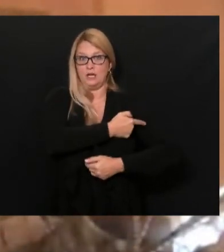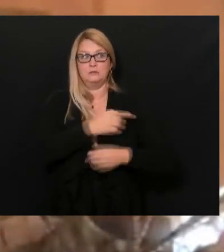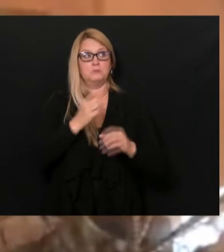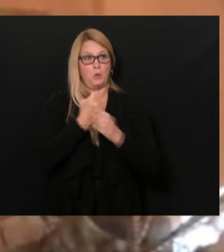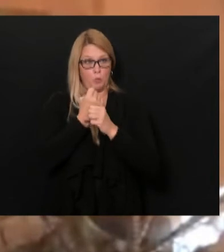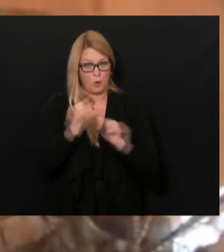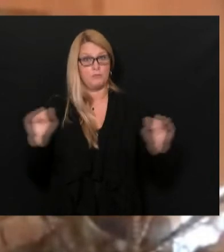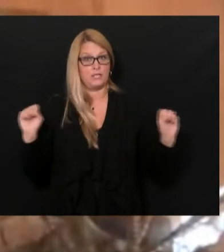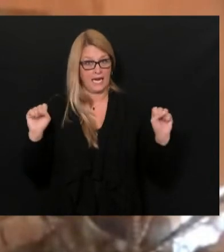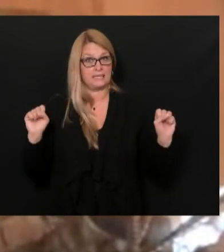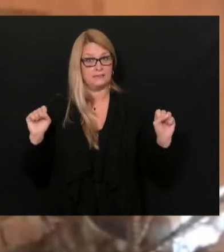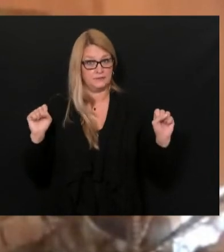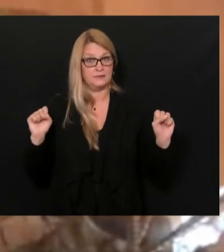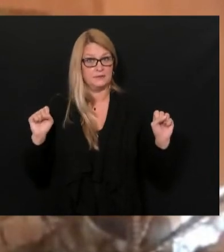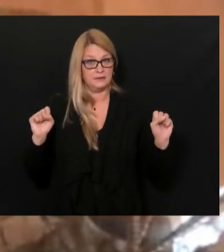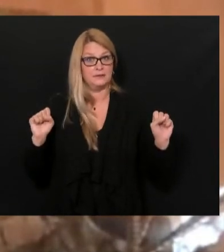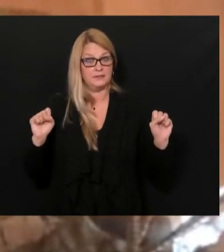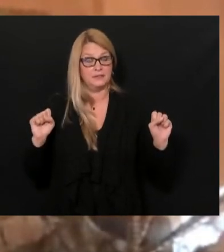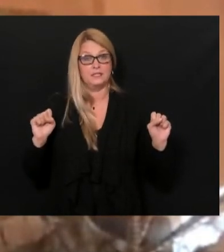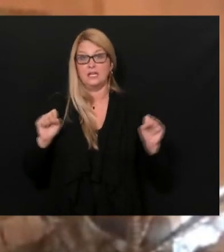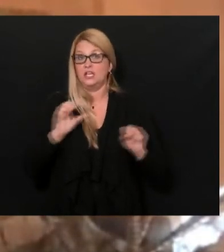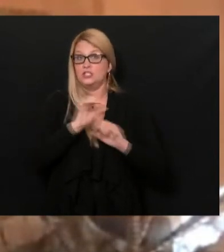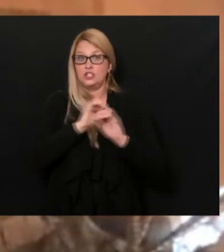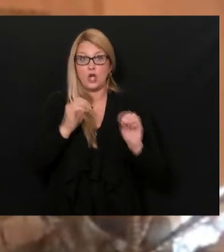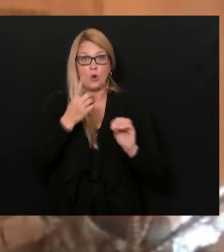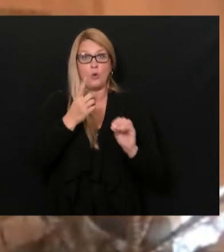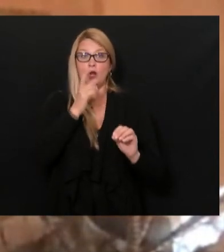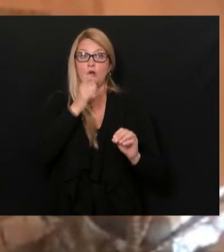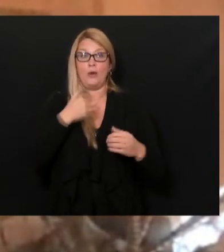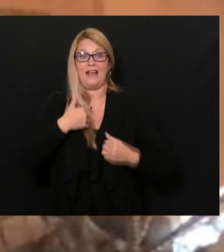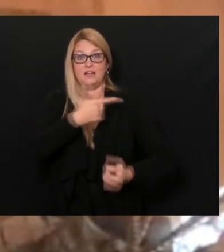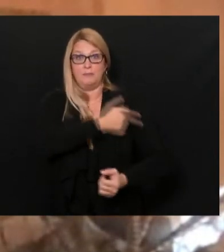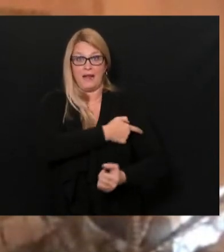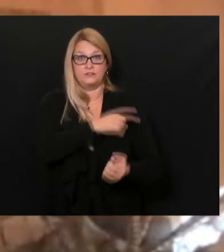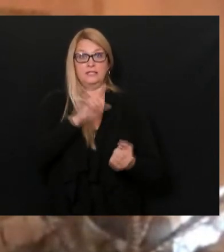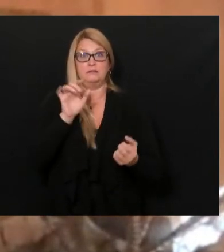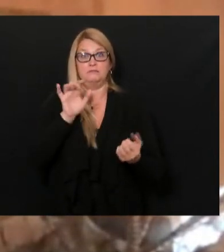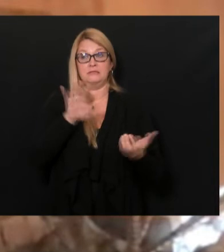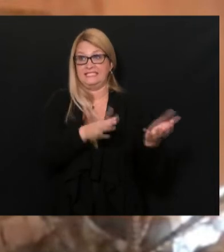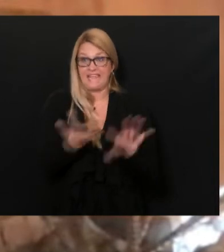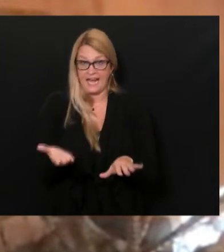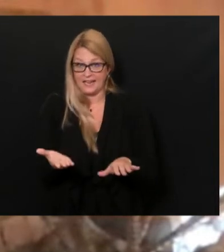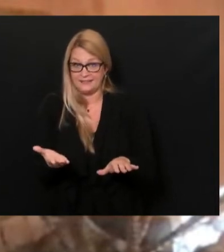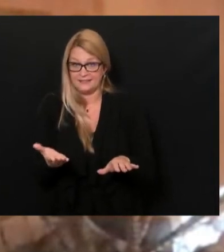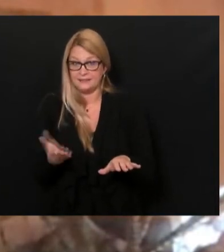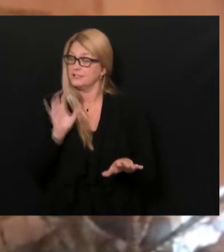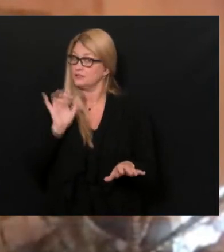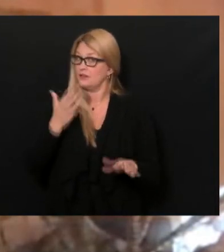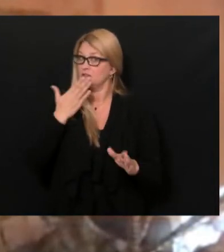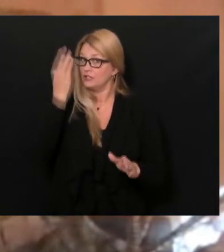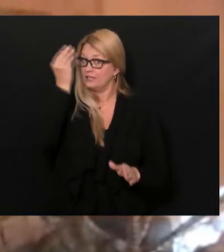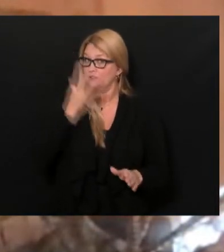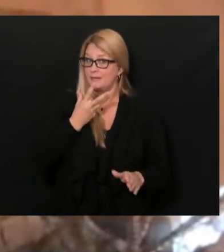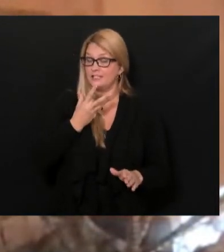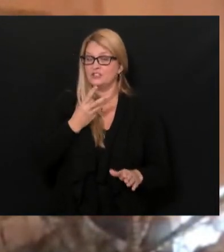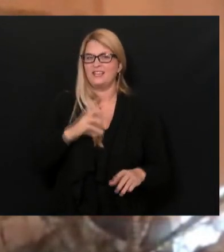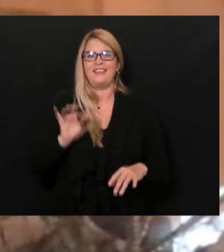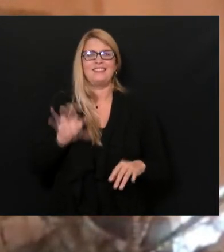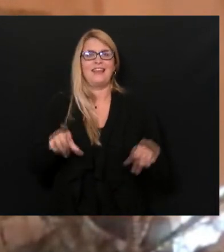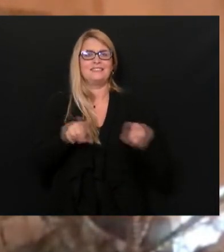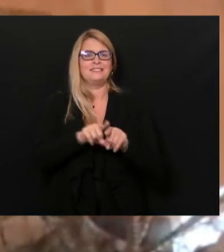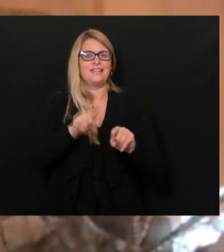getting COVID. Nobody who got the vaccine died from COVID, which is really important as well. And this same advisory group